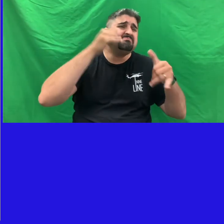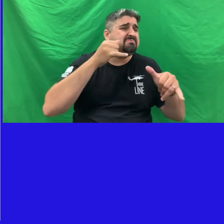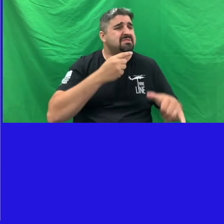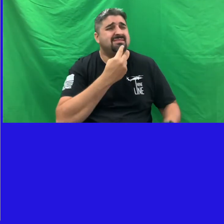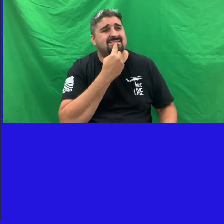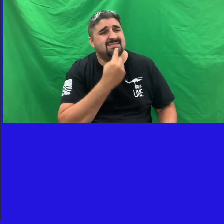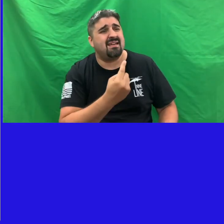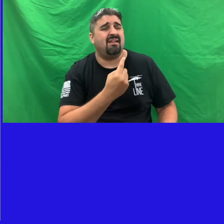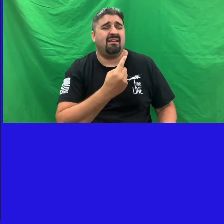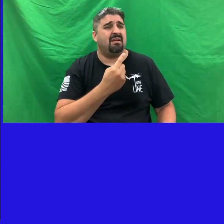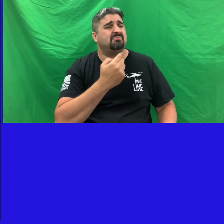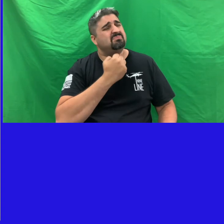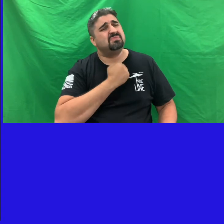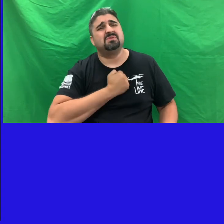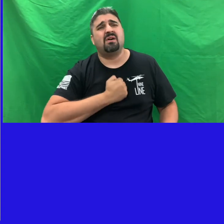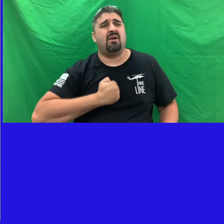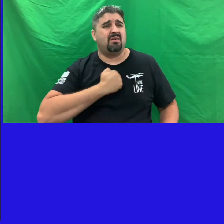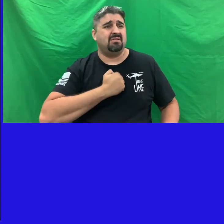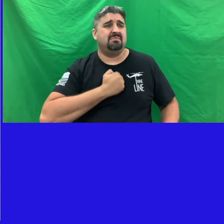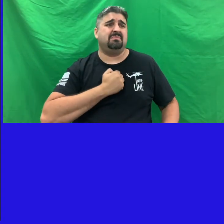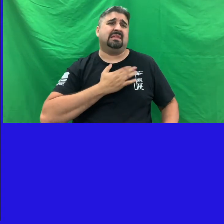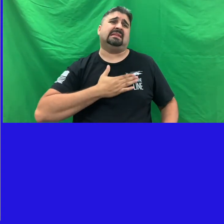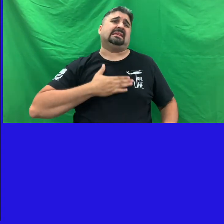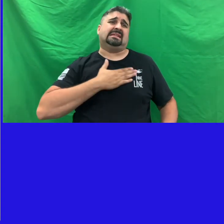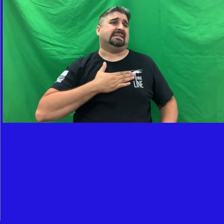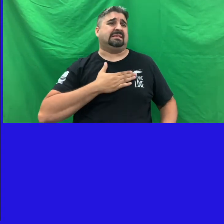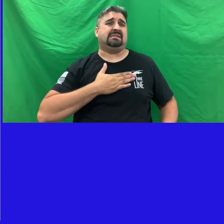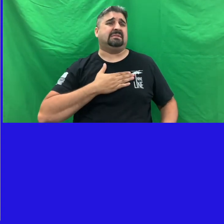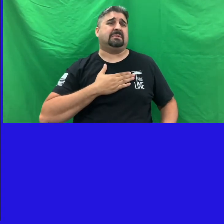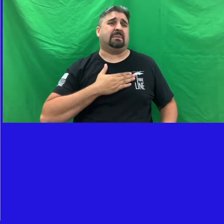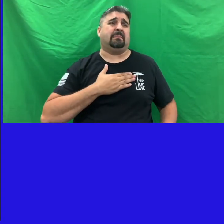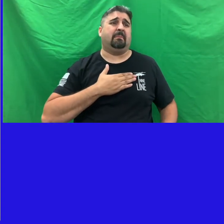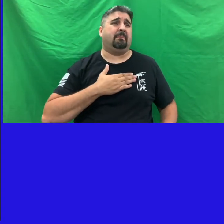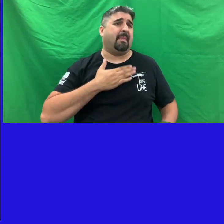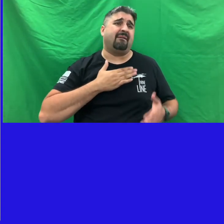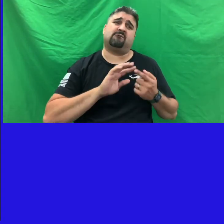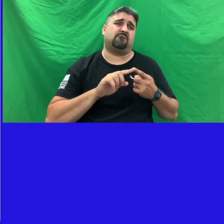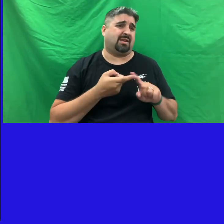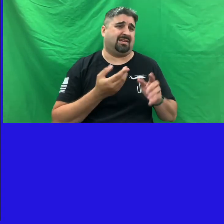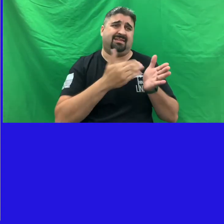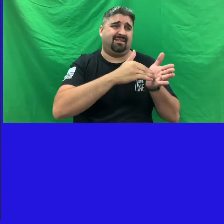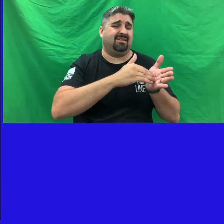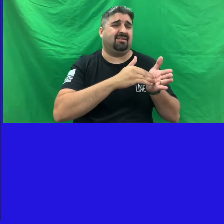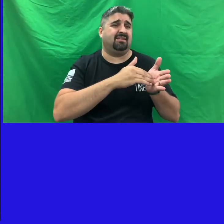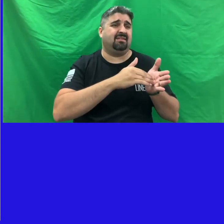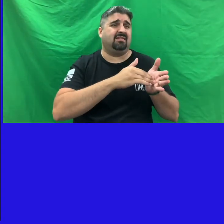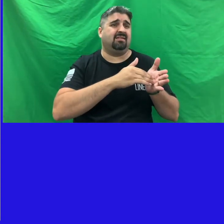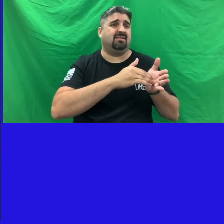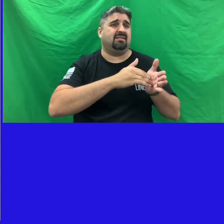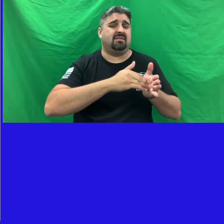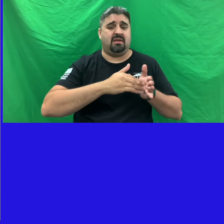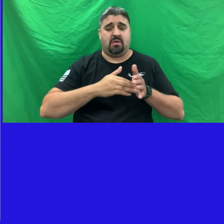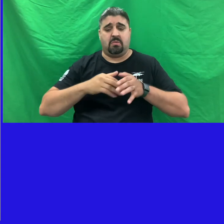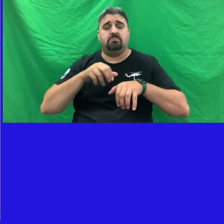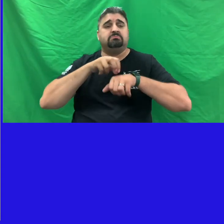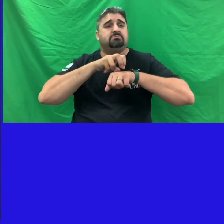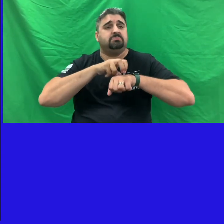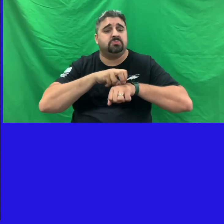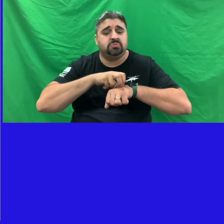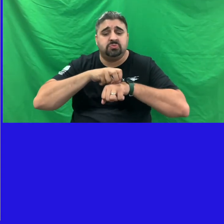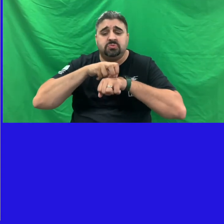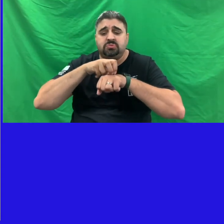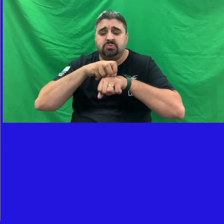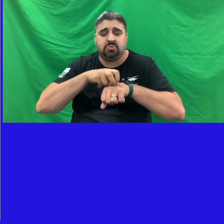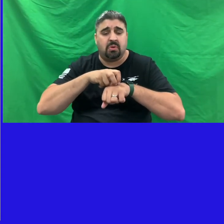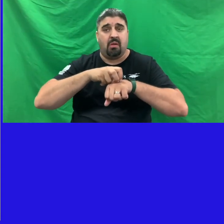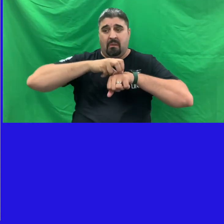sorry for the silly things I say. Please be my friend again." Toad slipped off